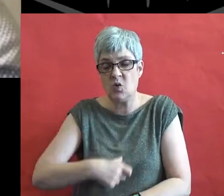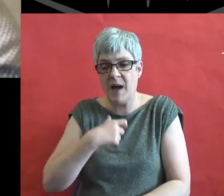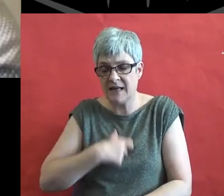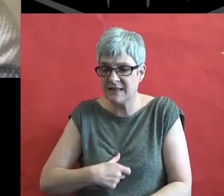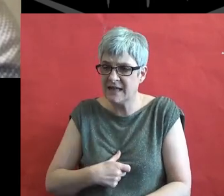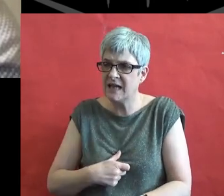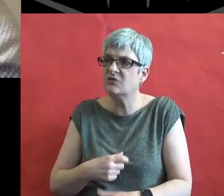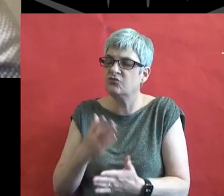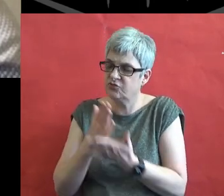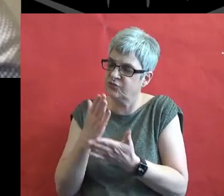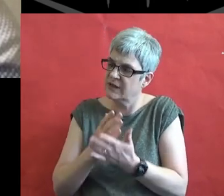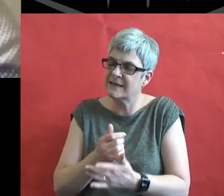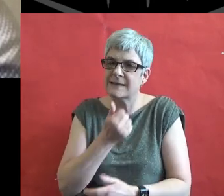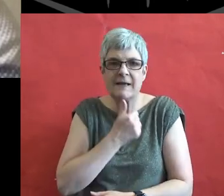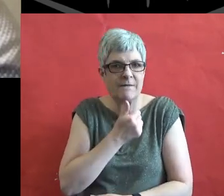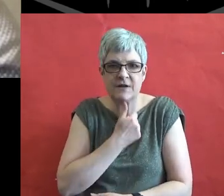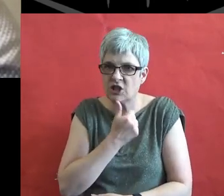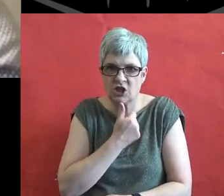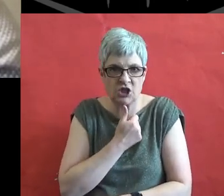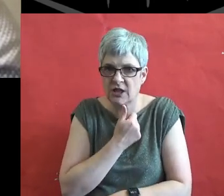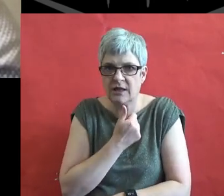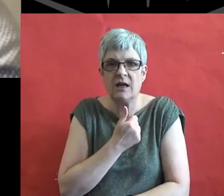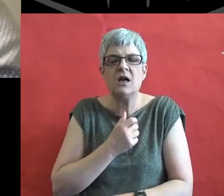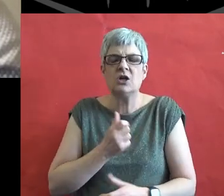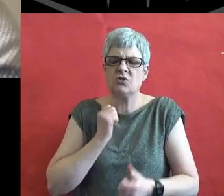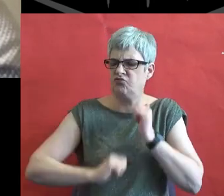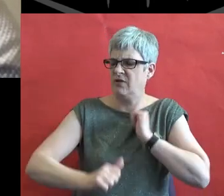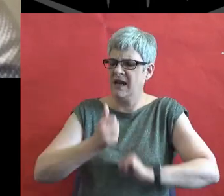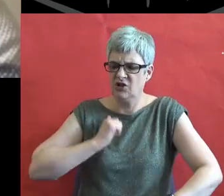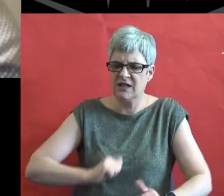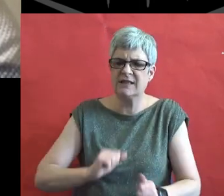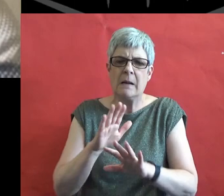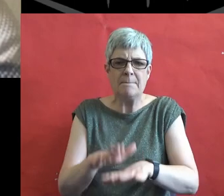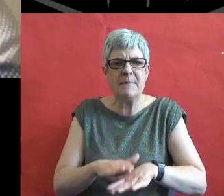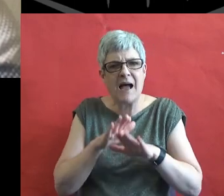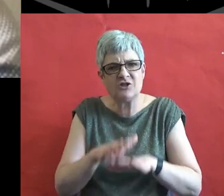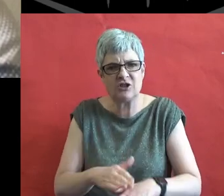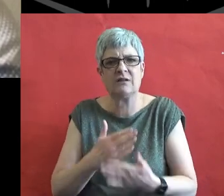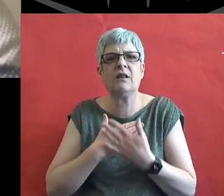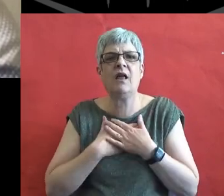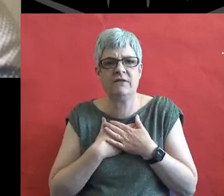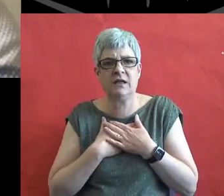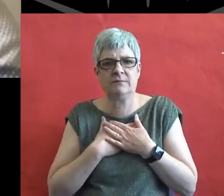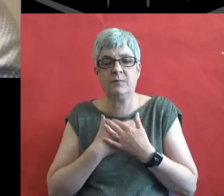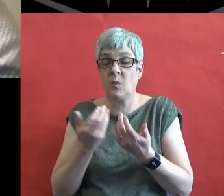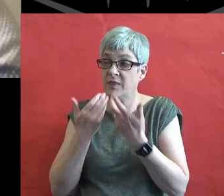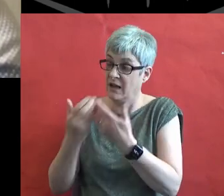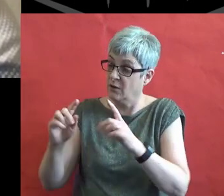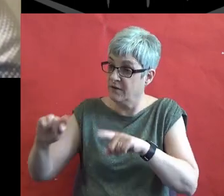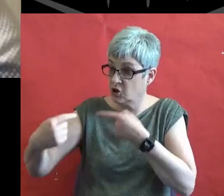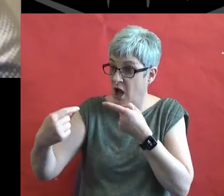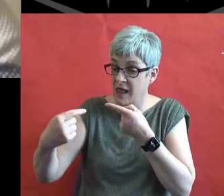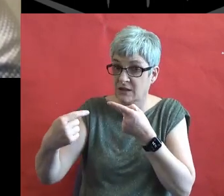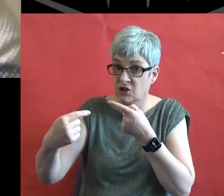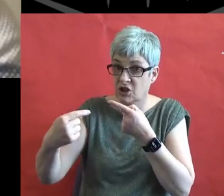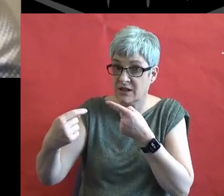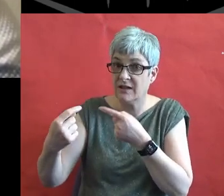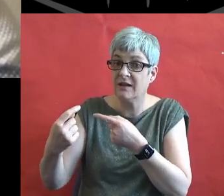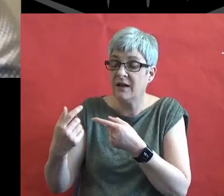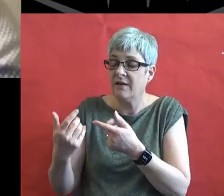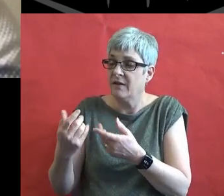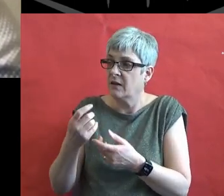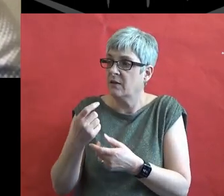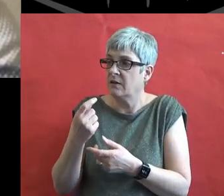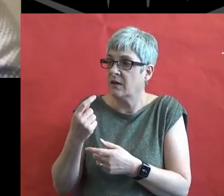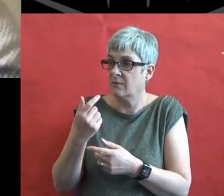selfless, courageous, compassionate and loving. We thank you for the challenge this brings, the call